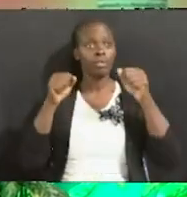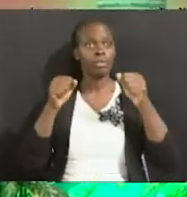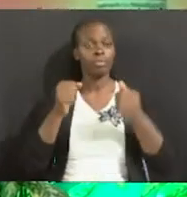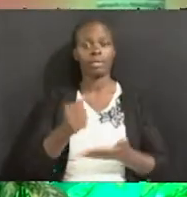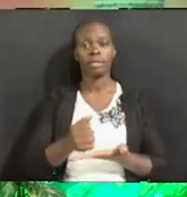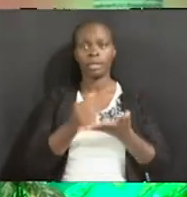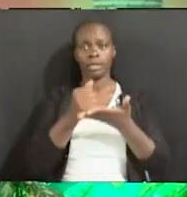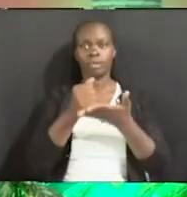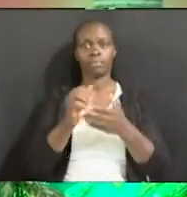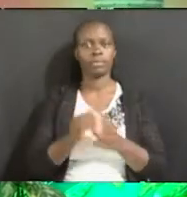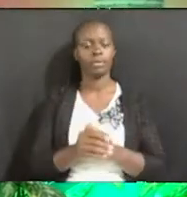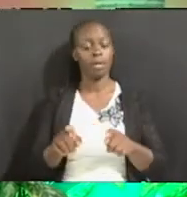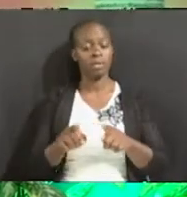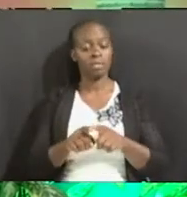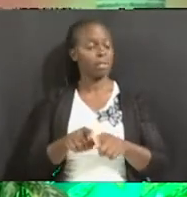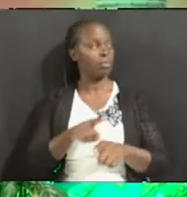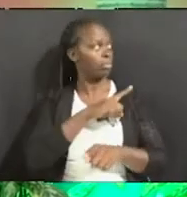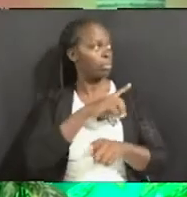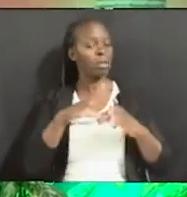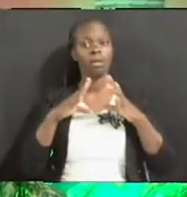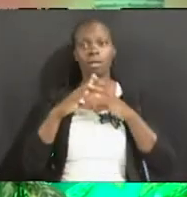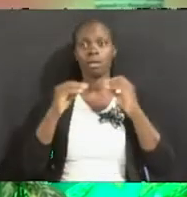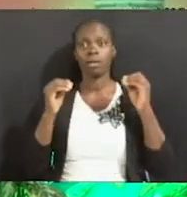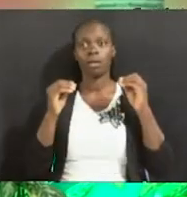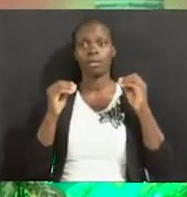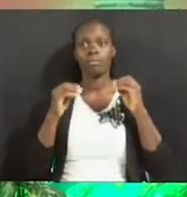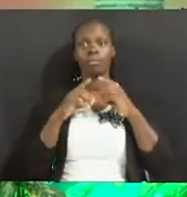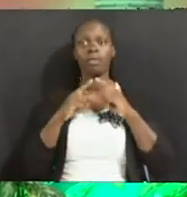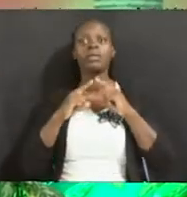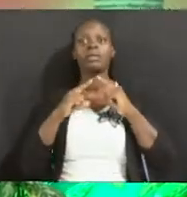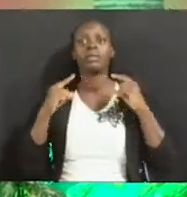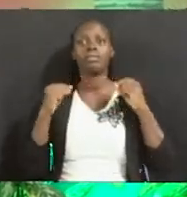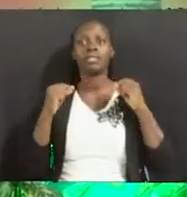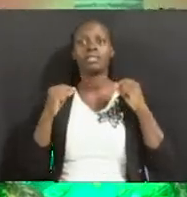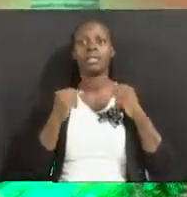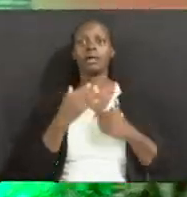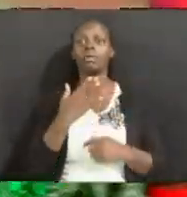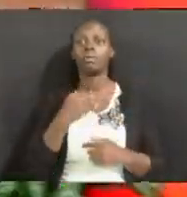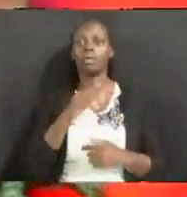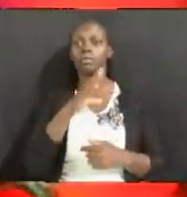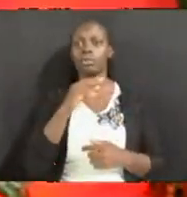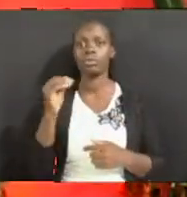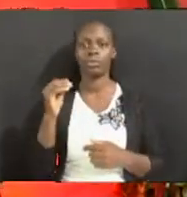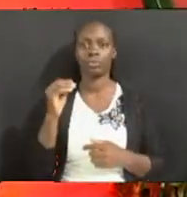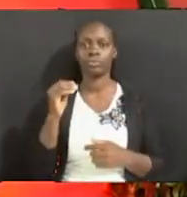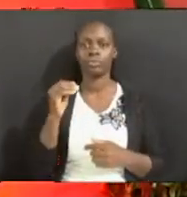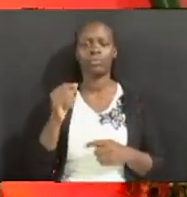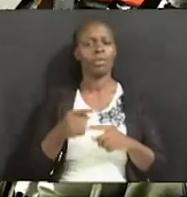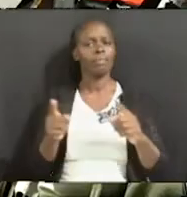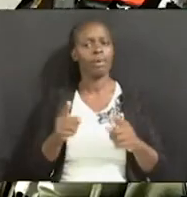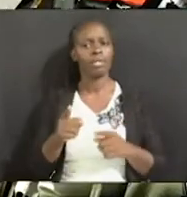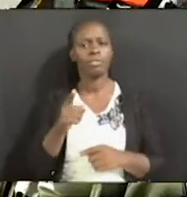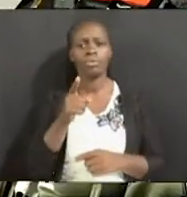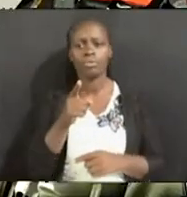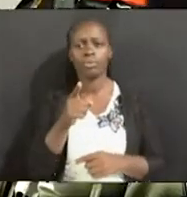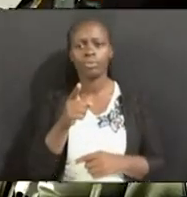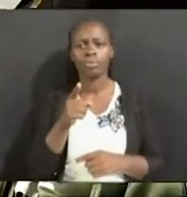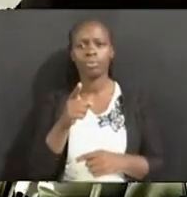this pastor was to go. I've decided not to go because there's no money. Will you become?